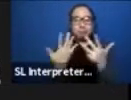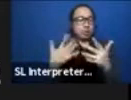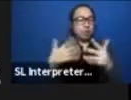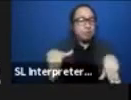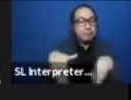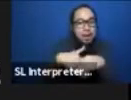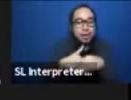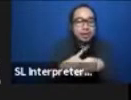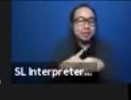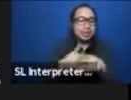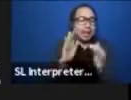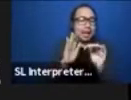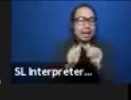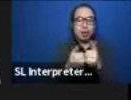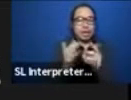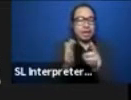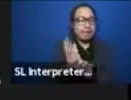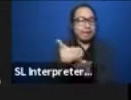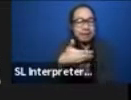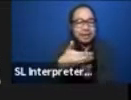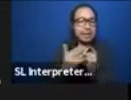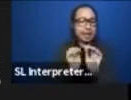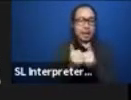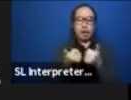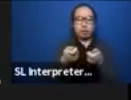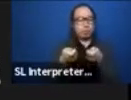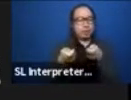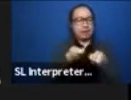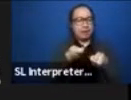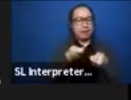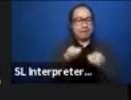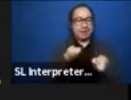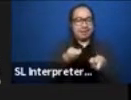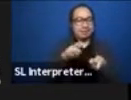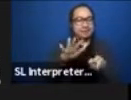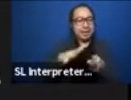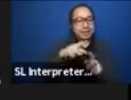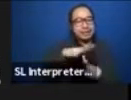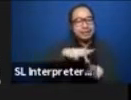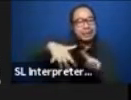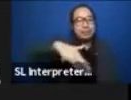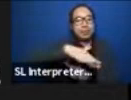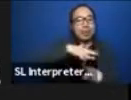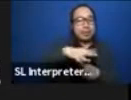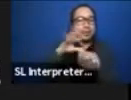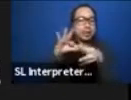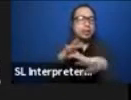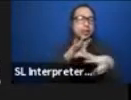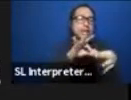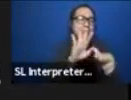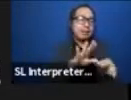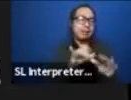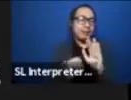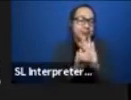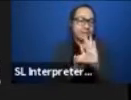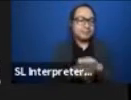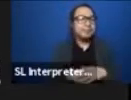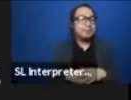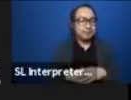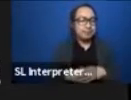infidelity, and how men navigate all these spaces in the context of these identities. And